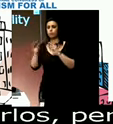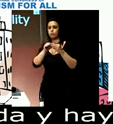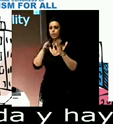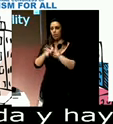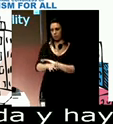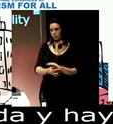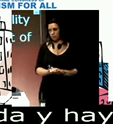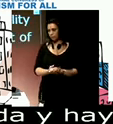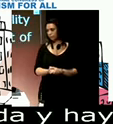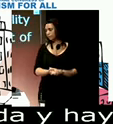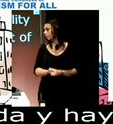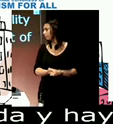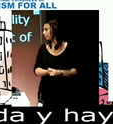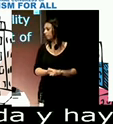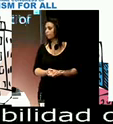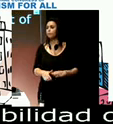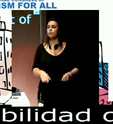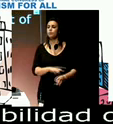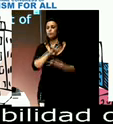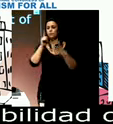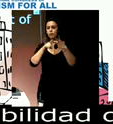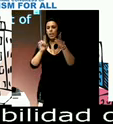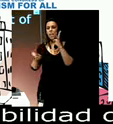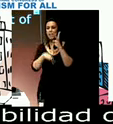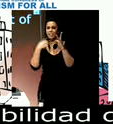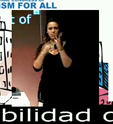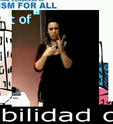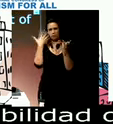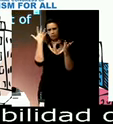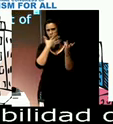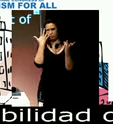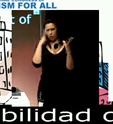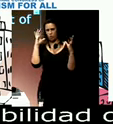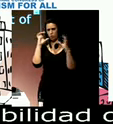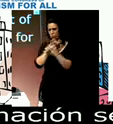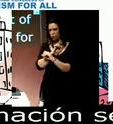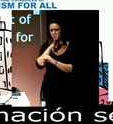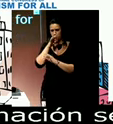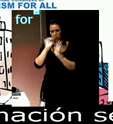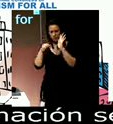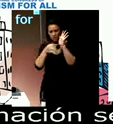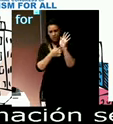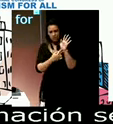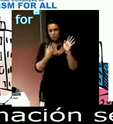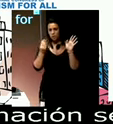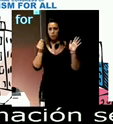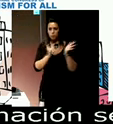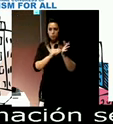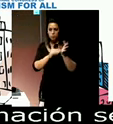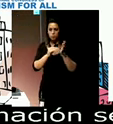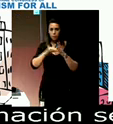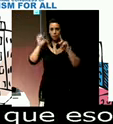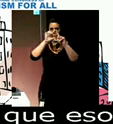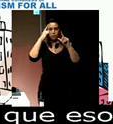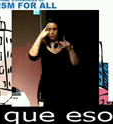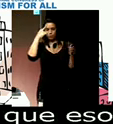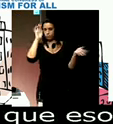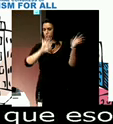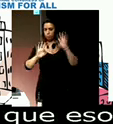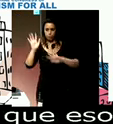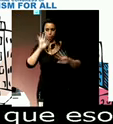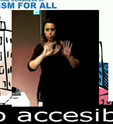this establishment can be accessible for all. Then about law, it's a bit complicated and confused, the law,